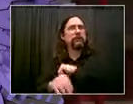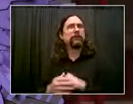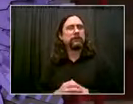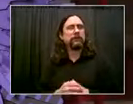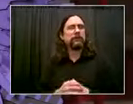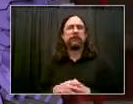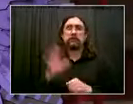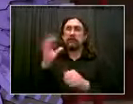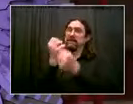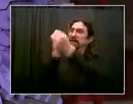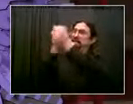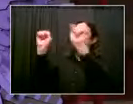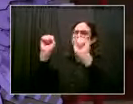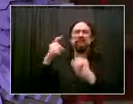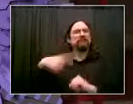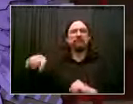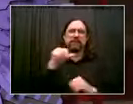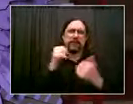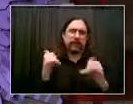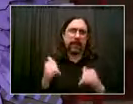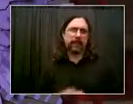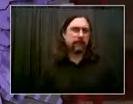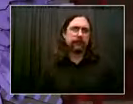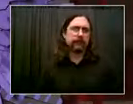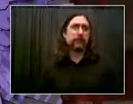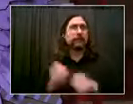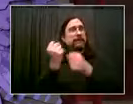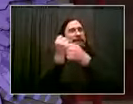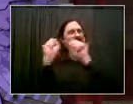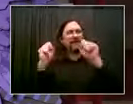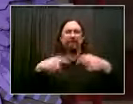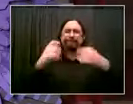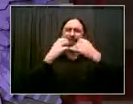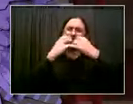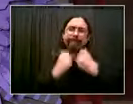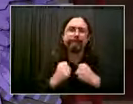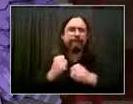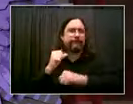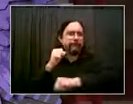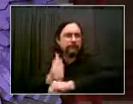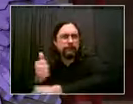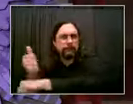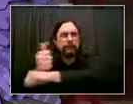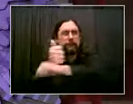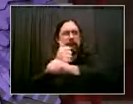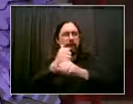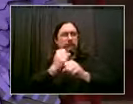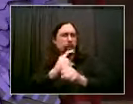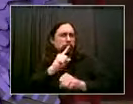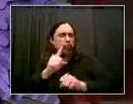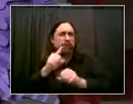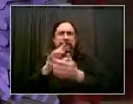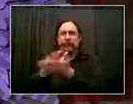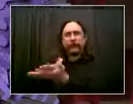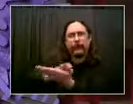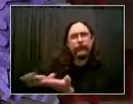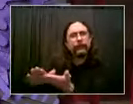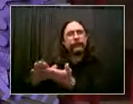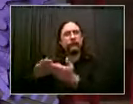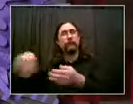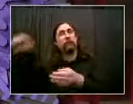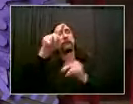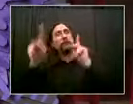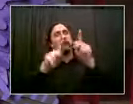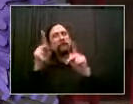safety policies, our 7-day school positivity rate is incredibly low, 0.16%. As of